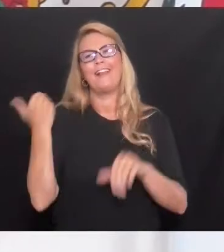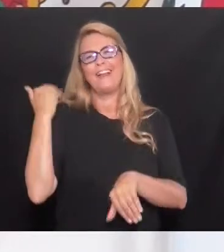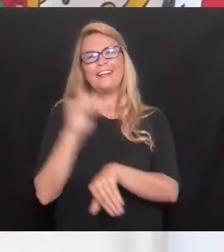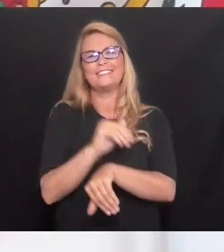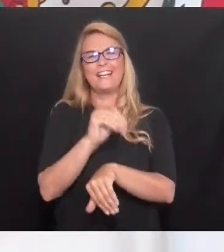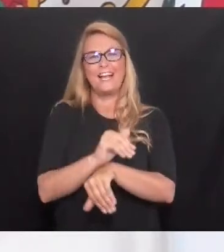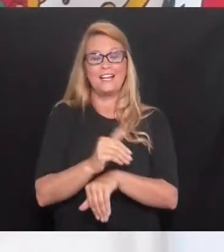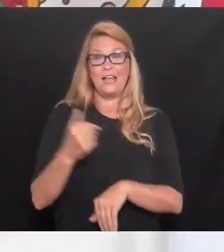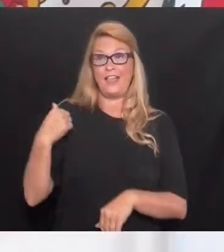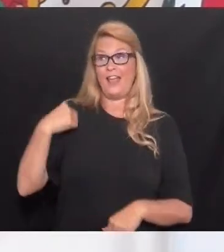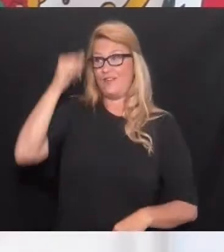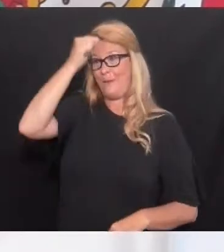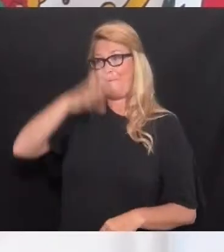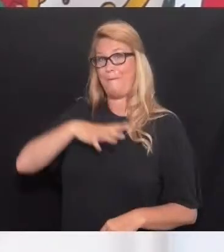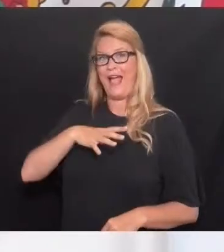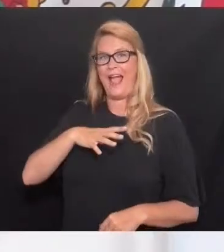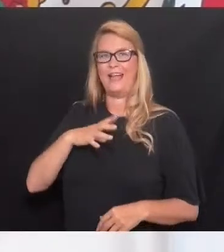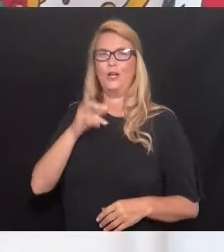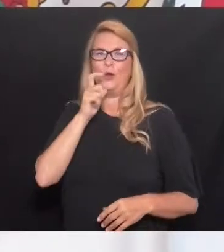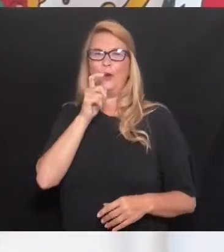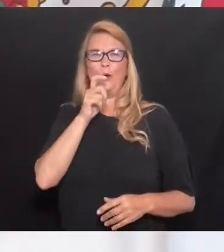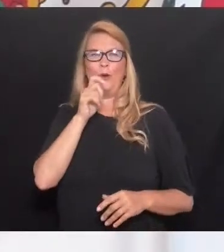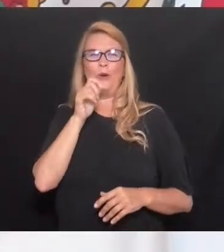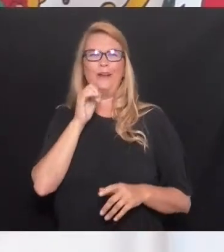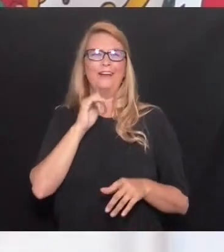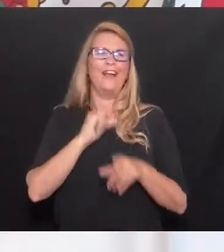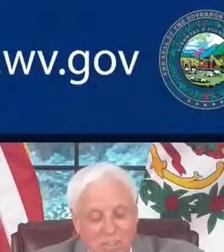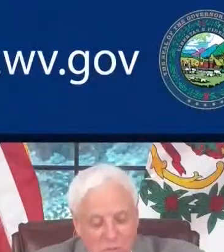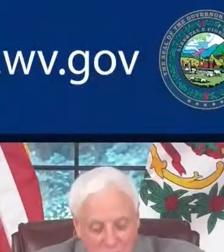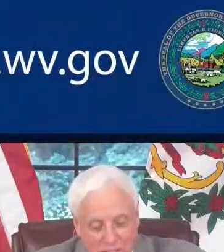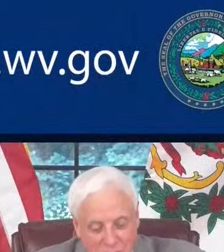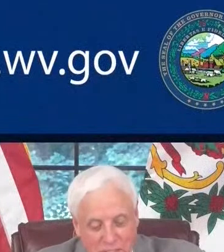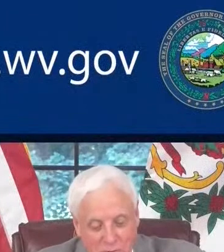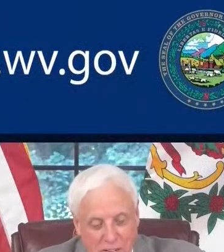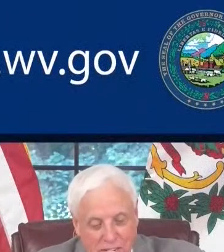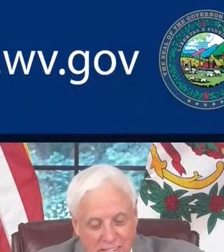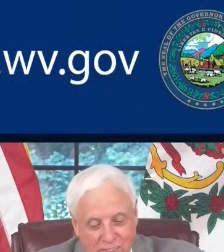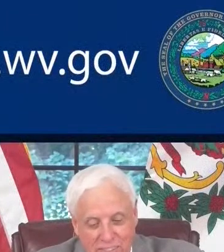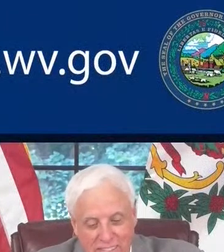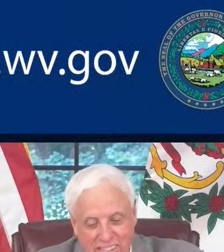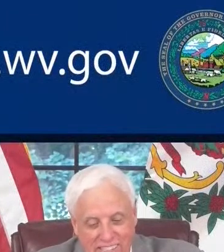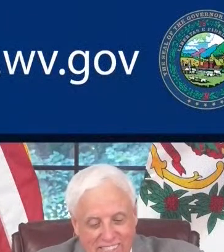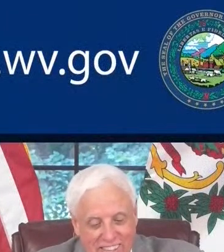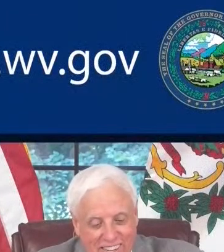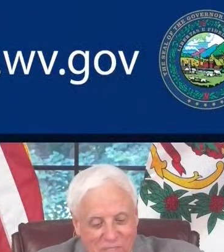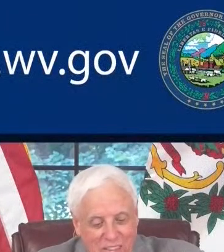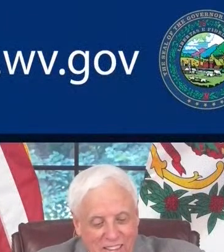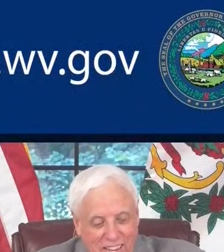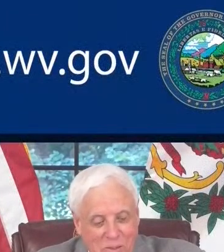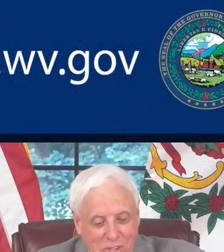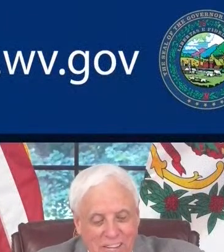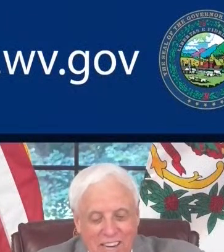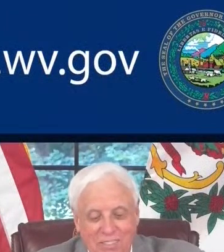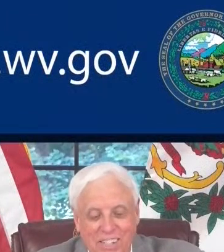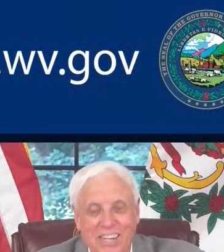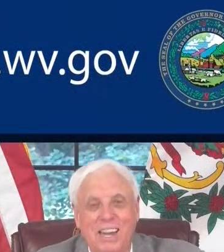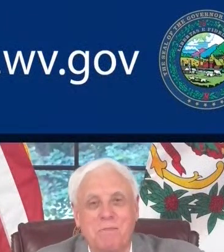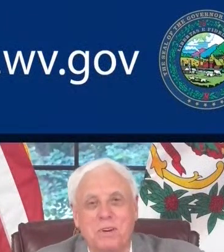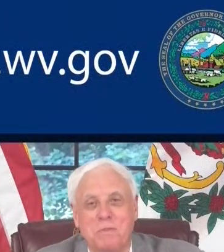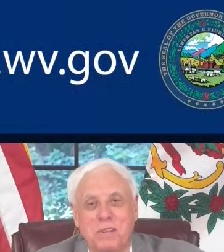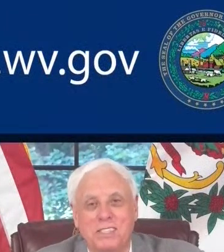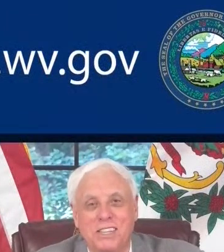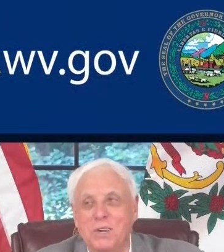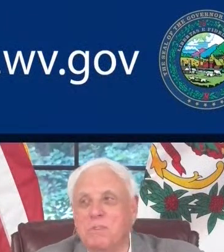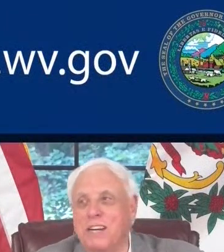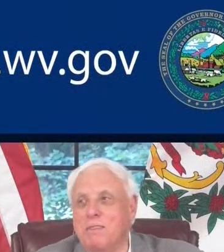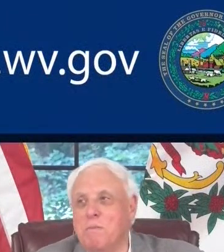had a guy that impersonates me and everything. He was great, and he was really, really funny and everything. And I'm glad I